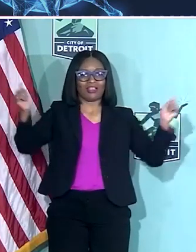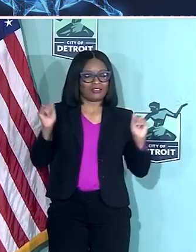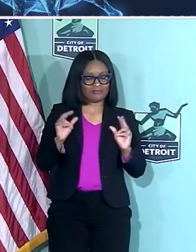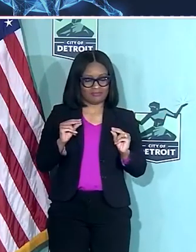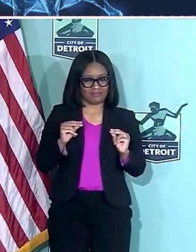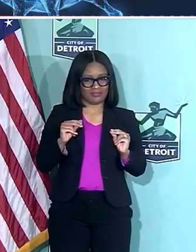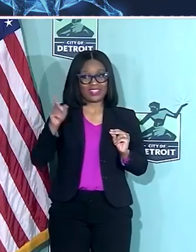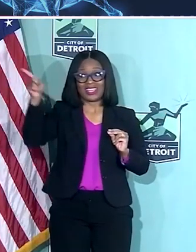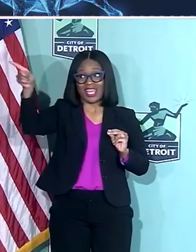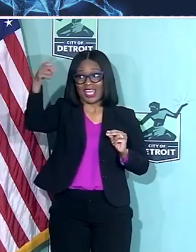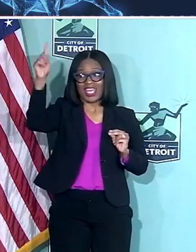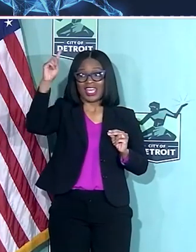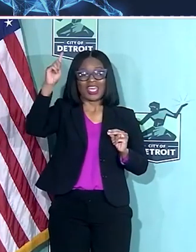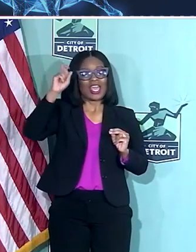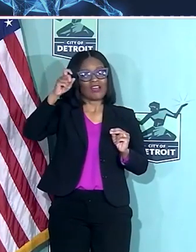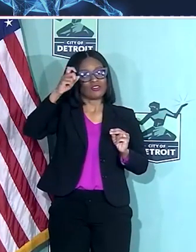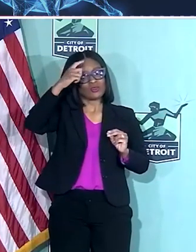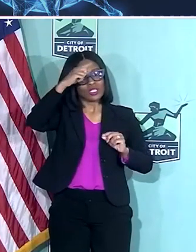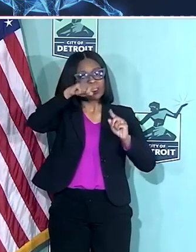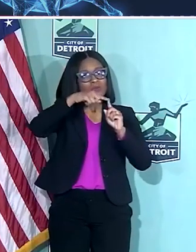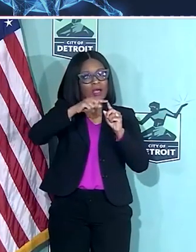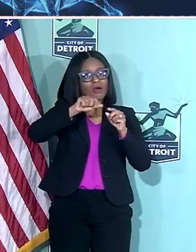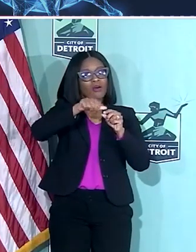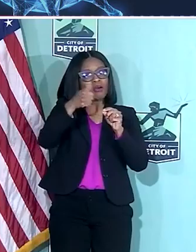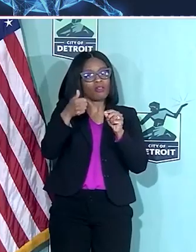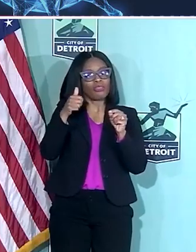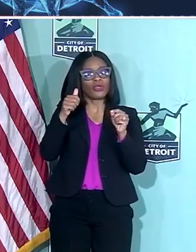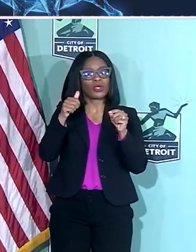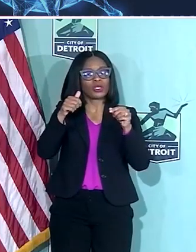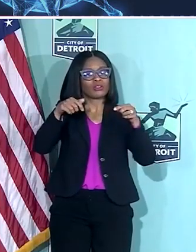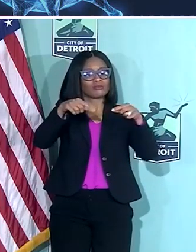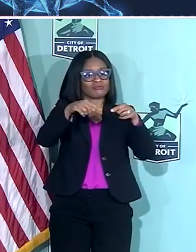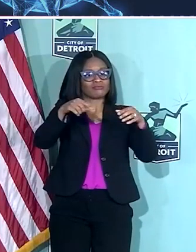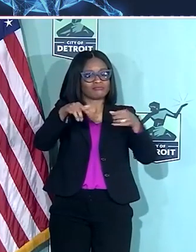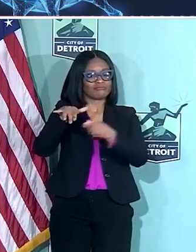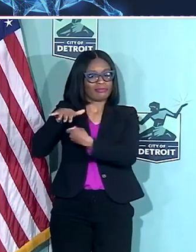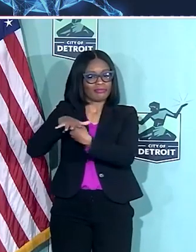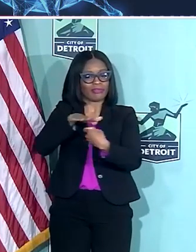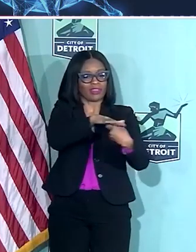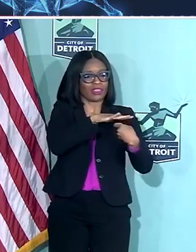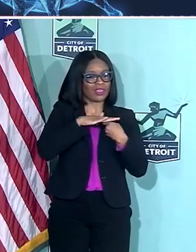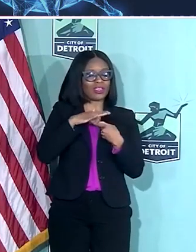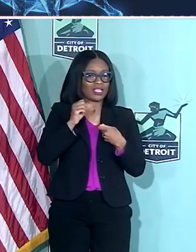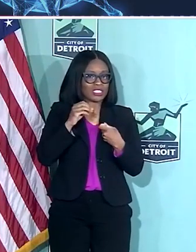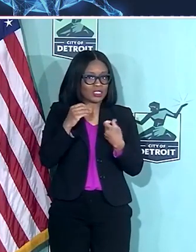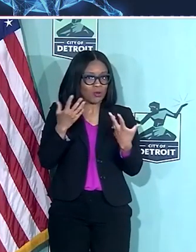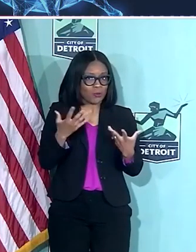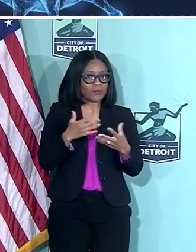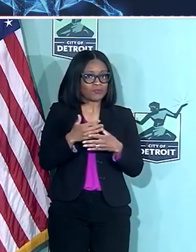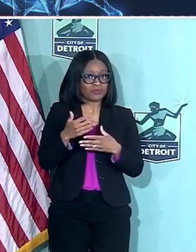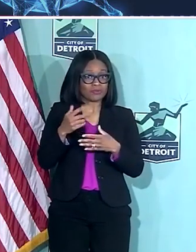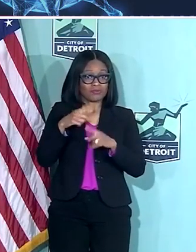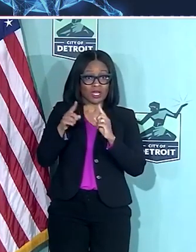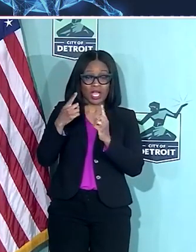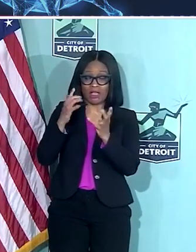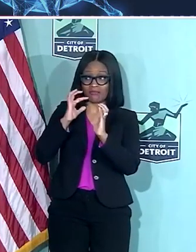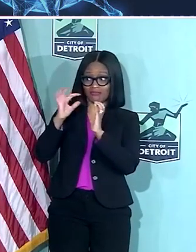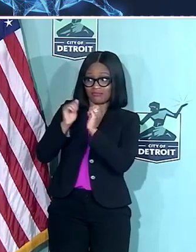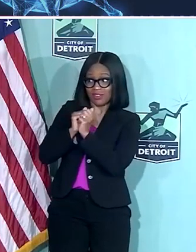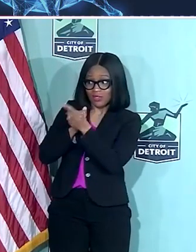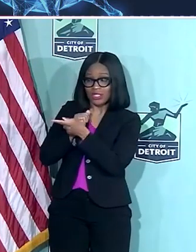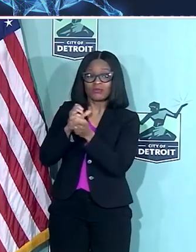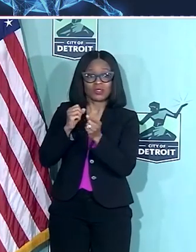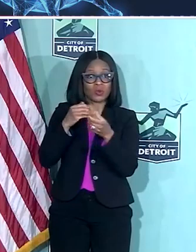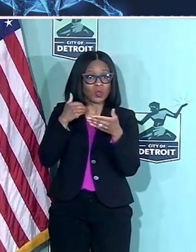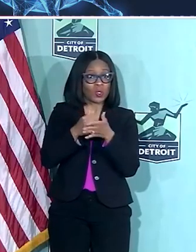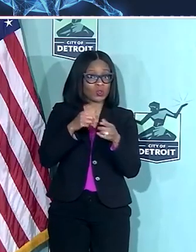factor in. And so I don't have any complaint about what the governor's done, but I think we are very close to being ready to reopen the phase 4 businesses. Okay,